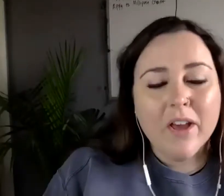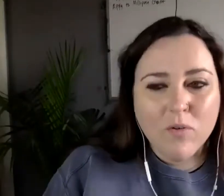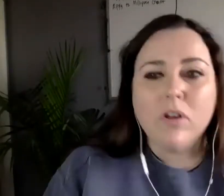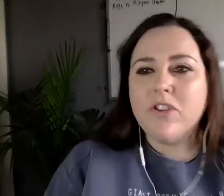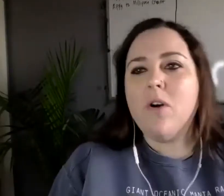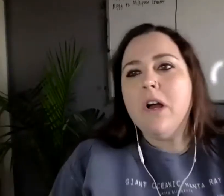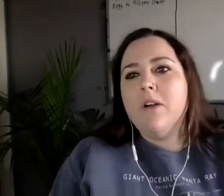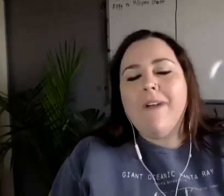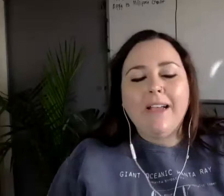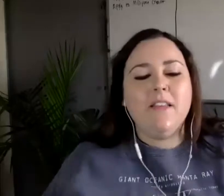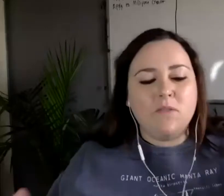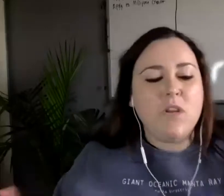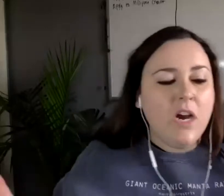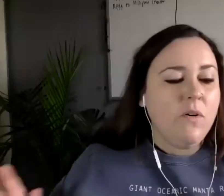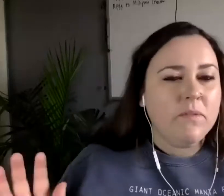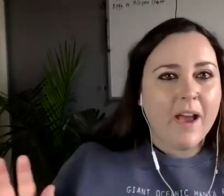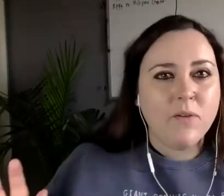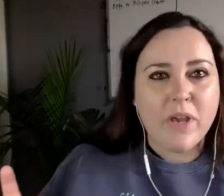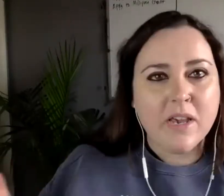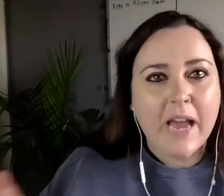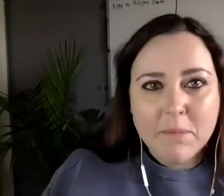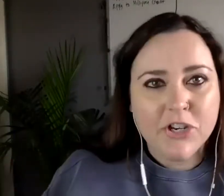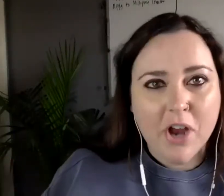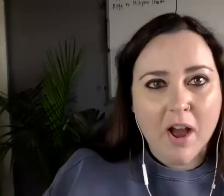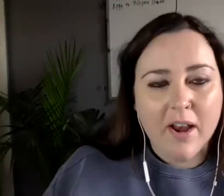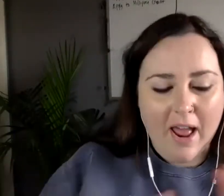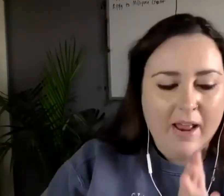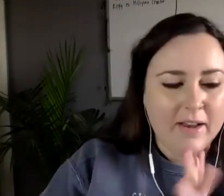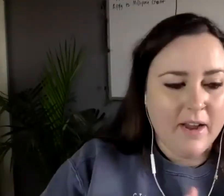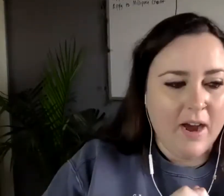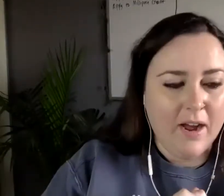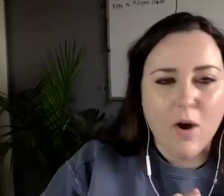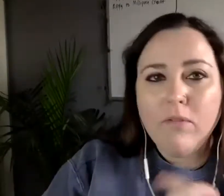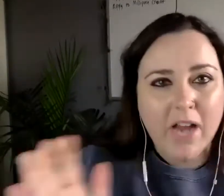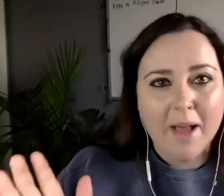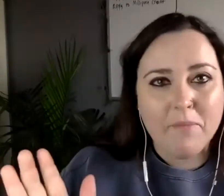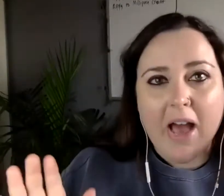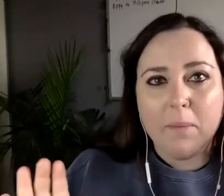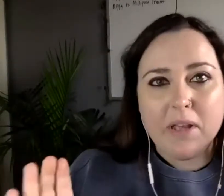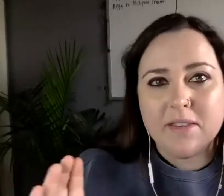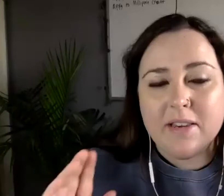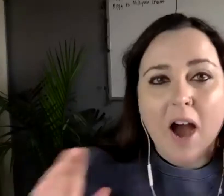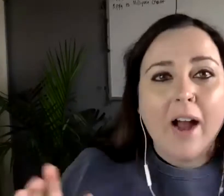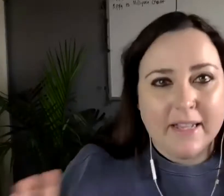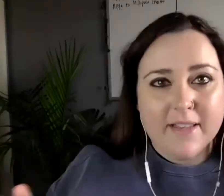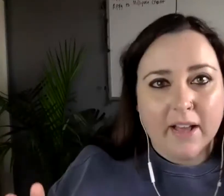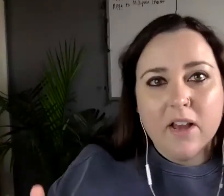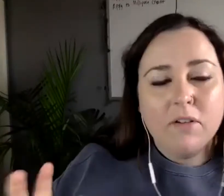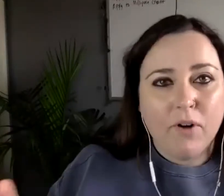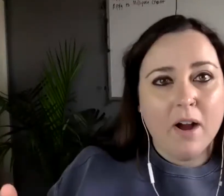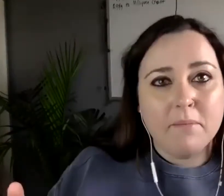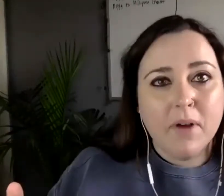Totally. Cool. So vaccines, we know that we get them in a shot, and over time they help us not get